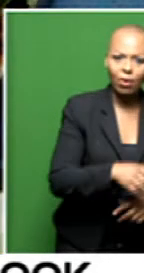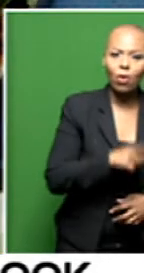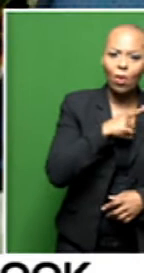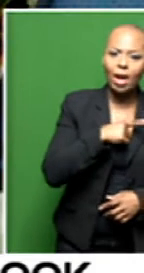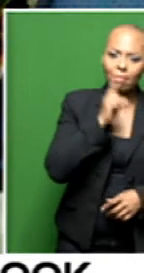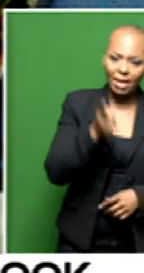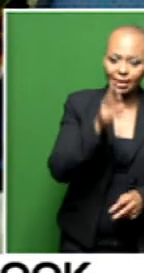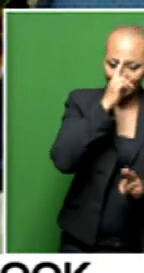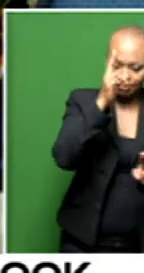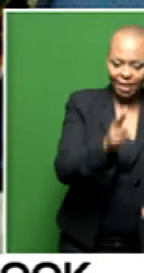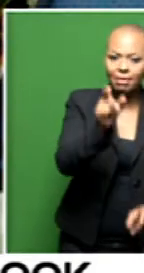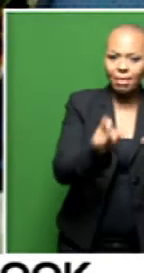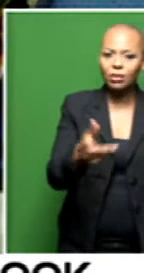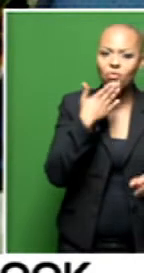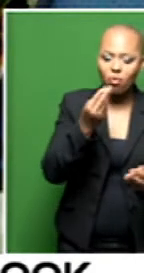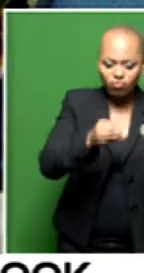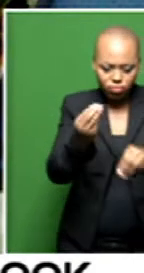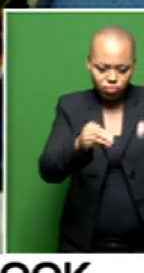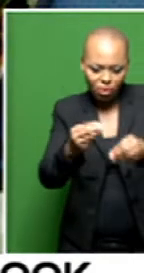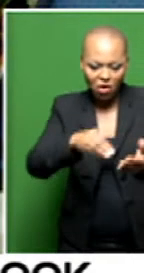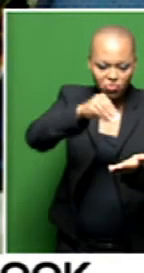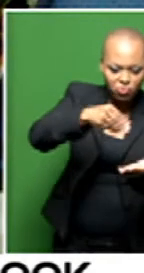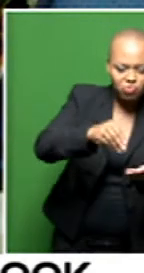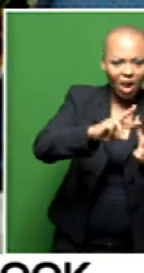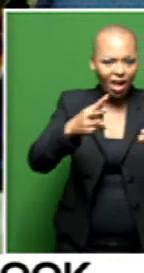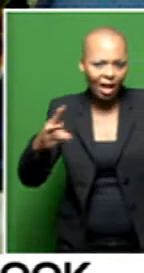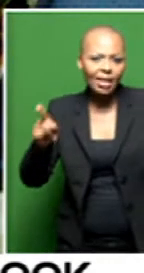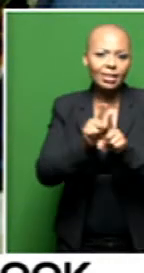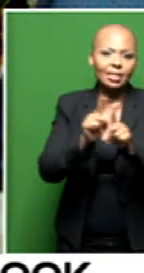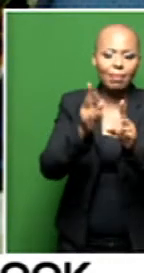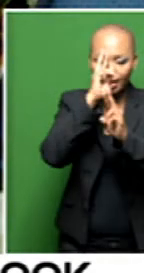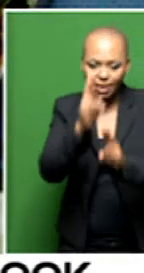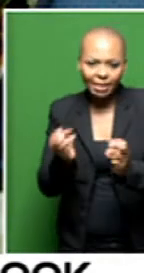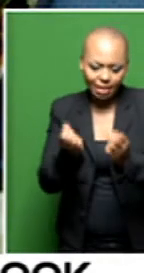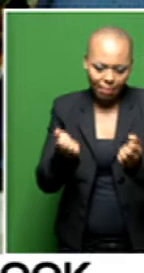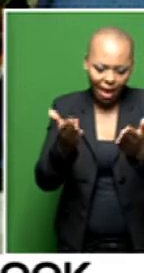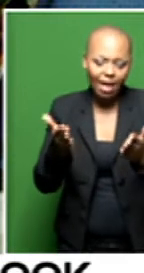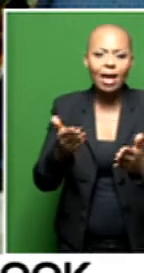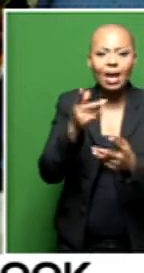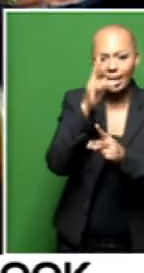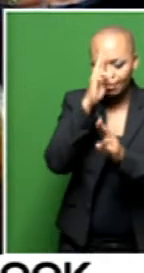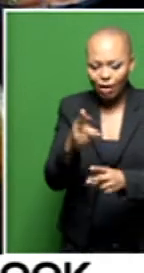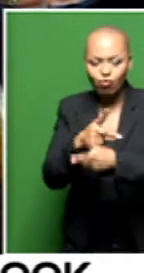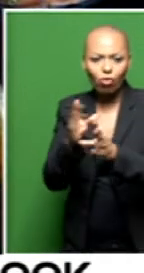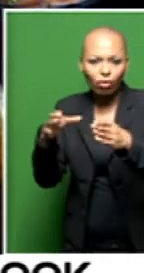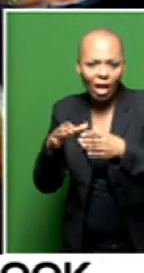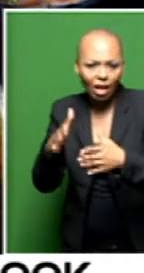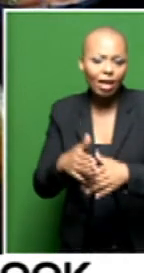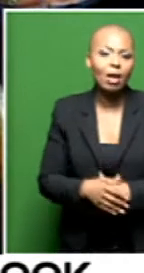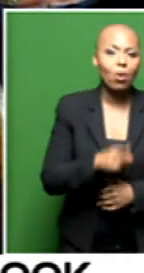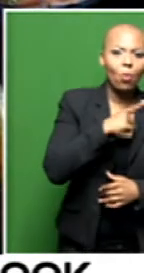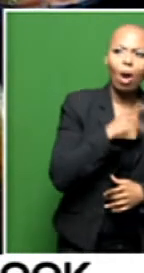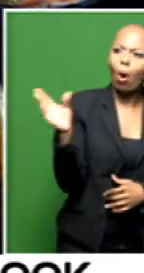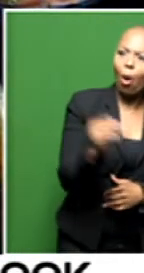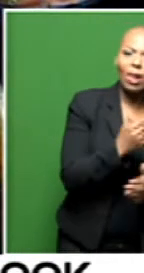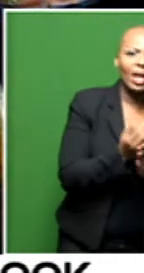aware of respecting ingredients, respecting producers, respecting suppliers, and also just advocating that everyone can cook. Food is that